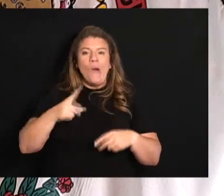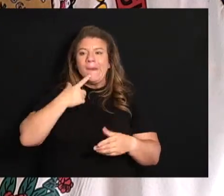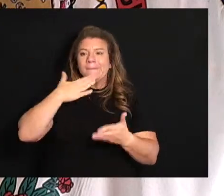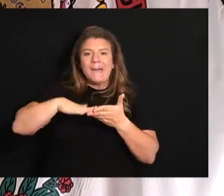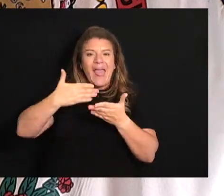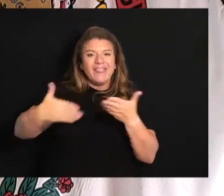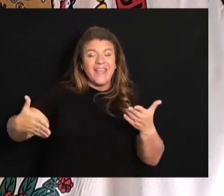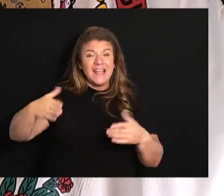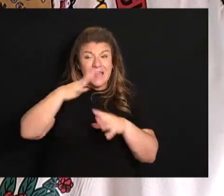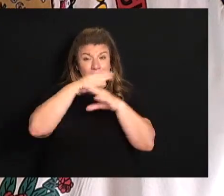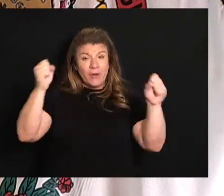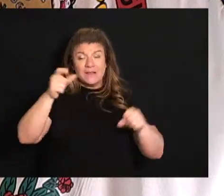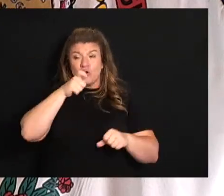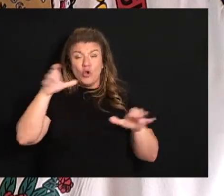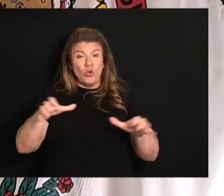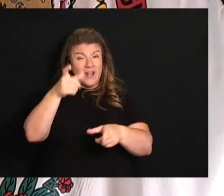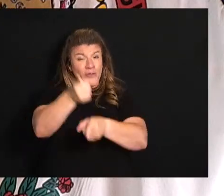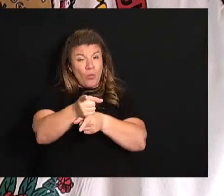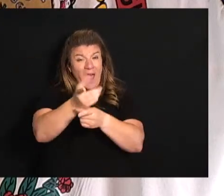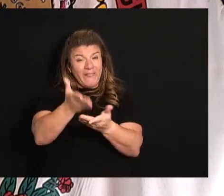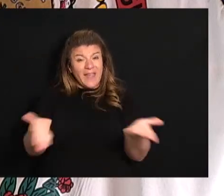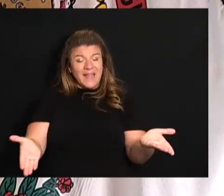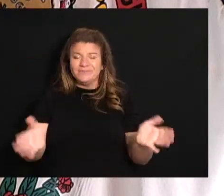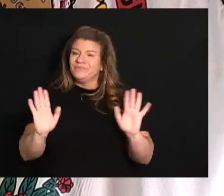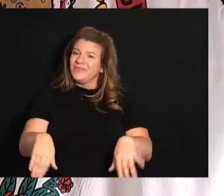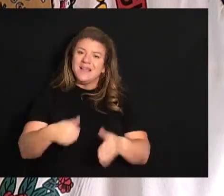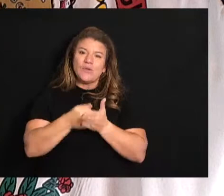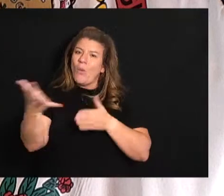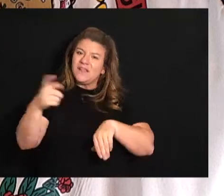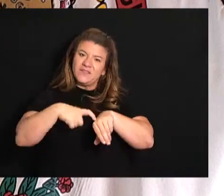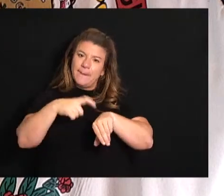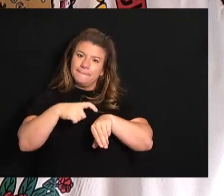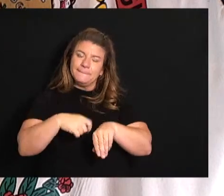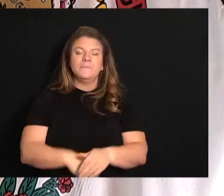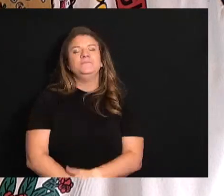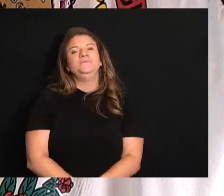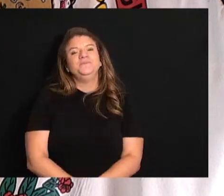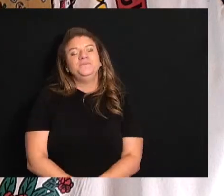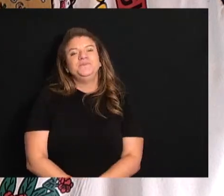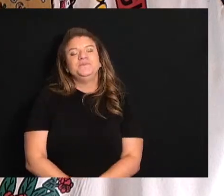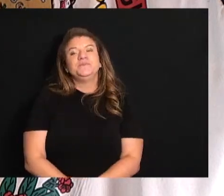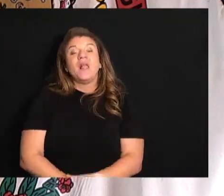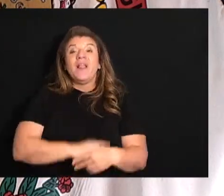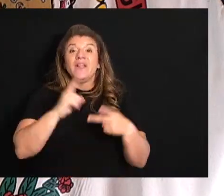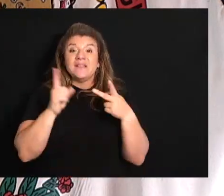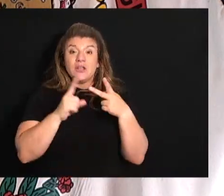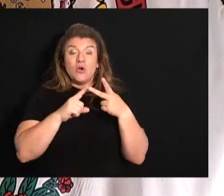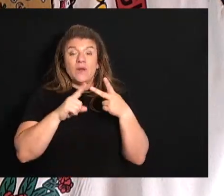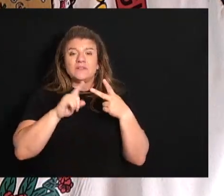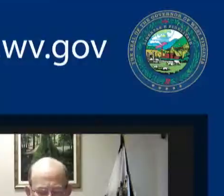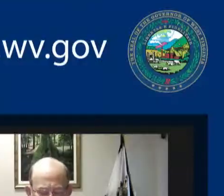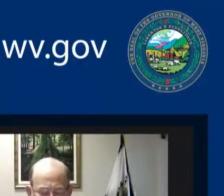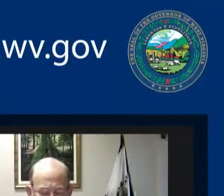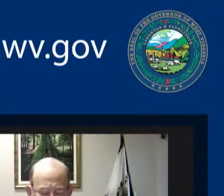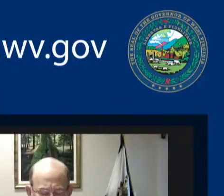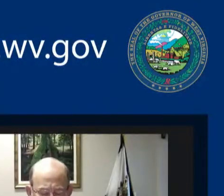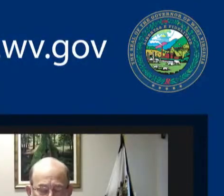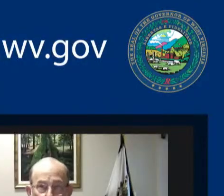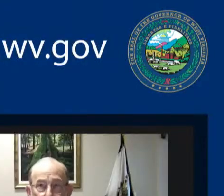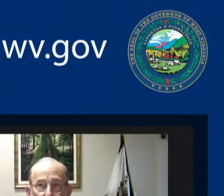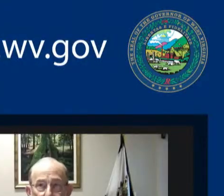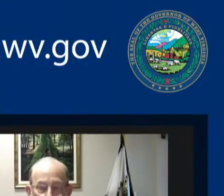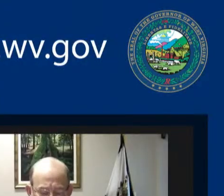book. So Clay, take the other question, please. Well, thank you, Governor, and thank you, Jess. So we